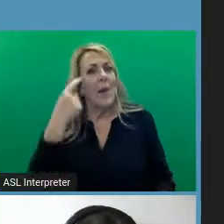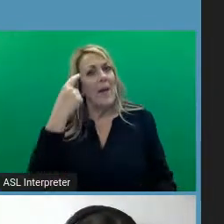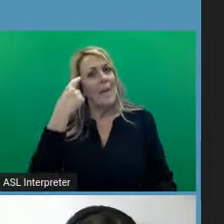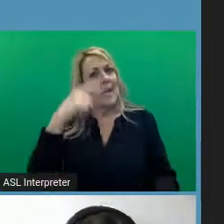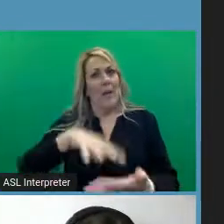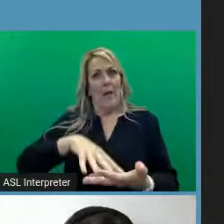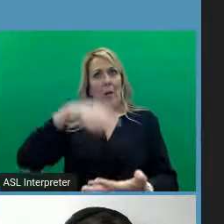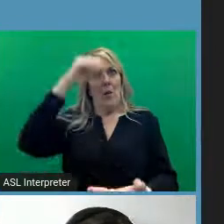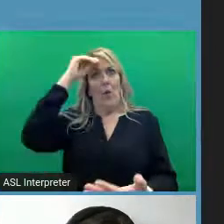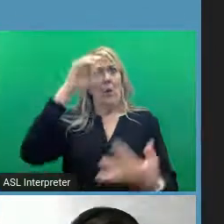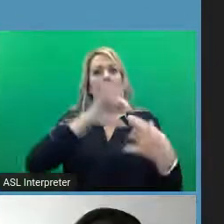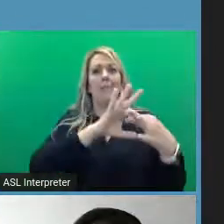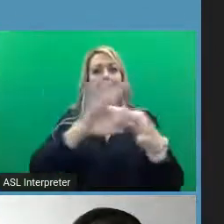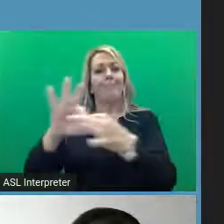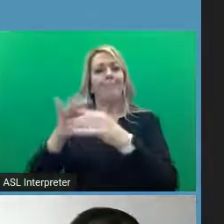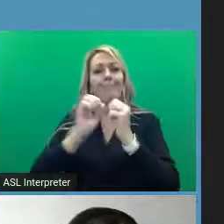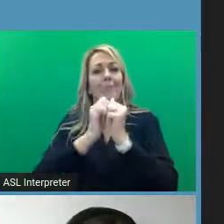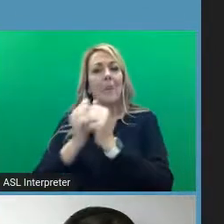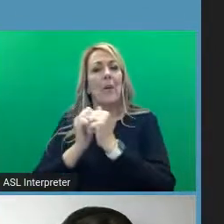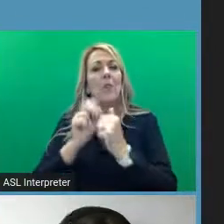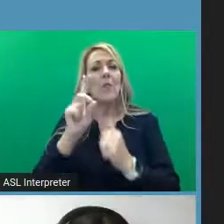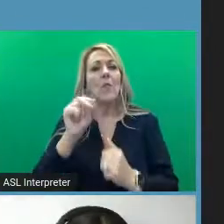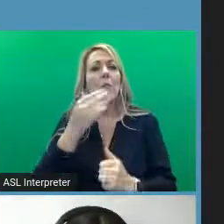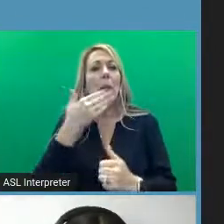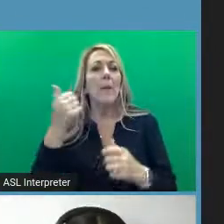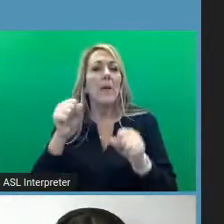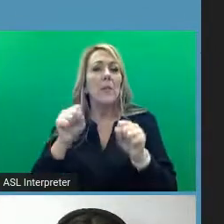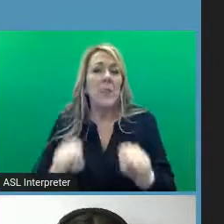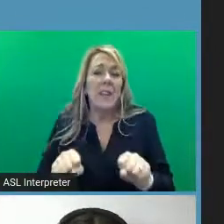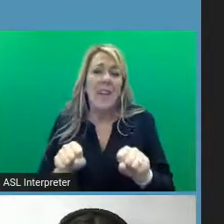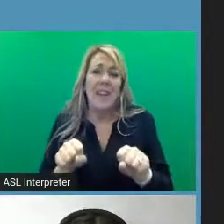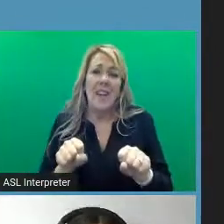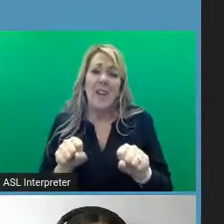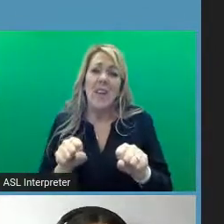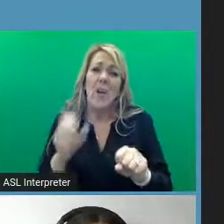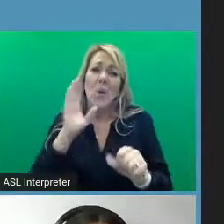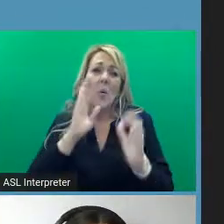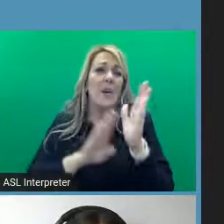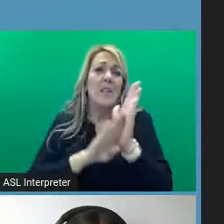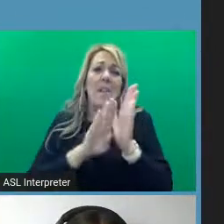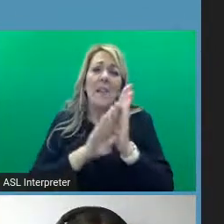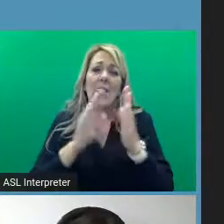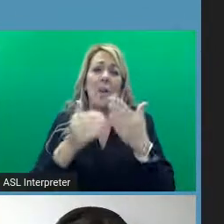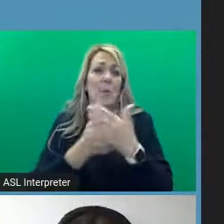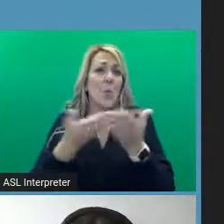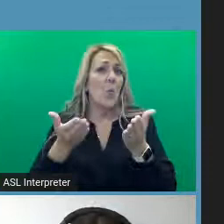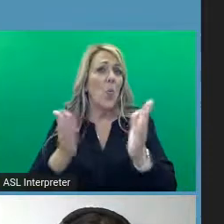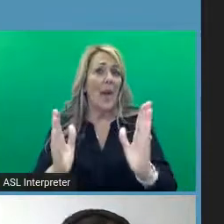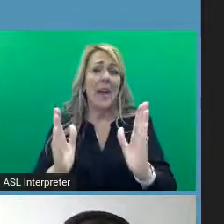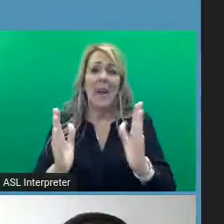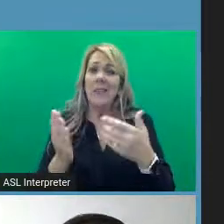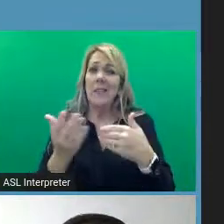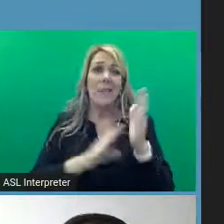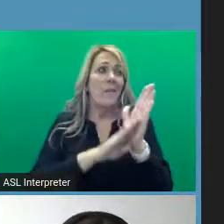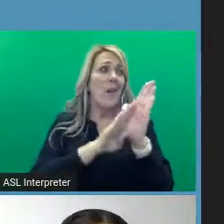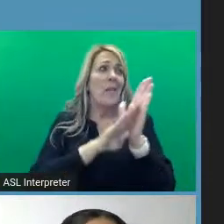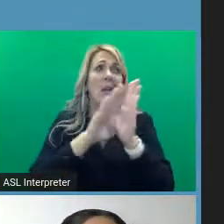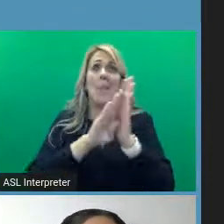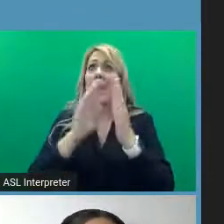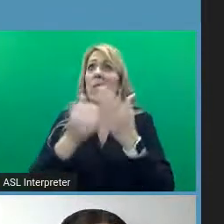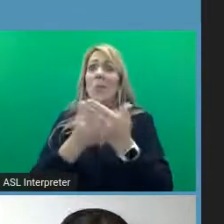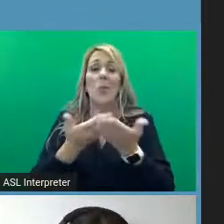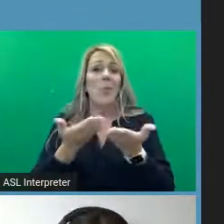learning together and doing the best we can together. And we're going to develop new ways of doing things. We're developing new ways of doing